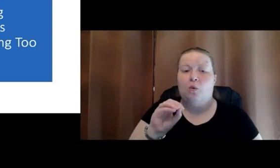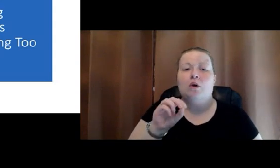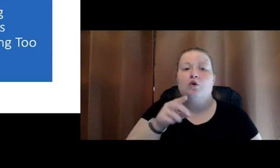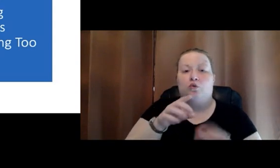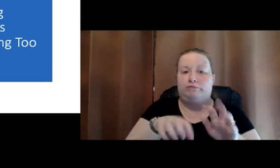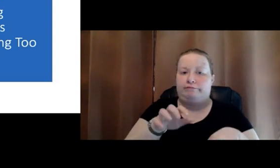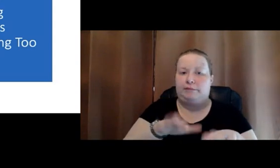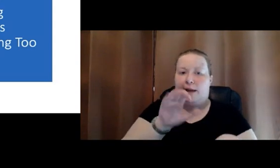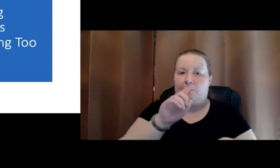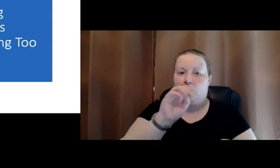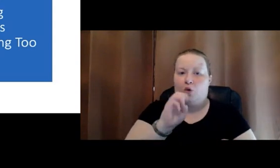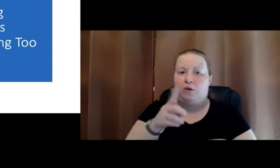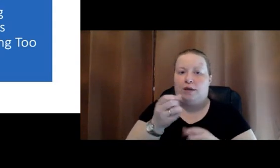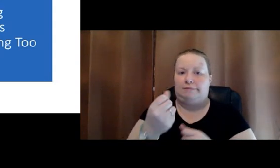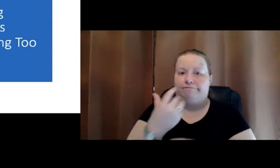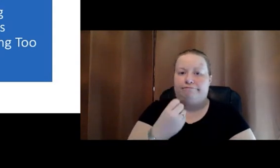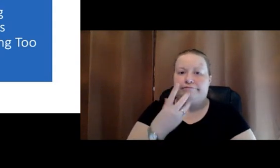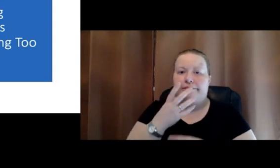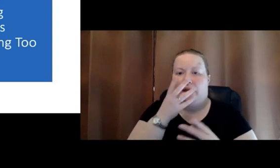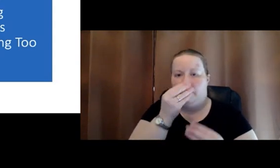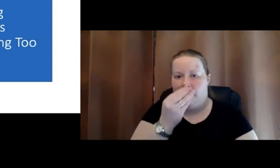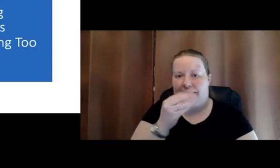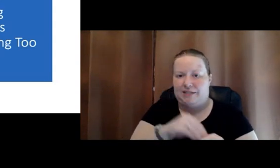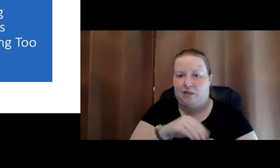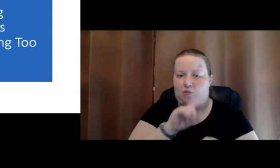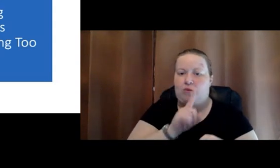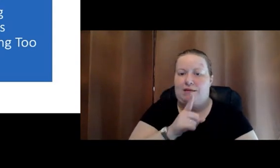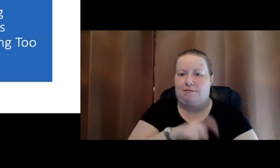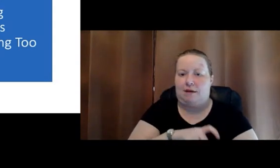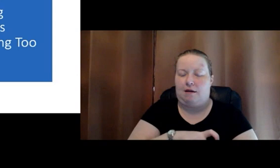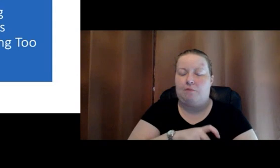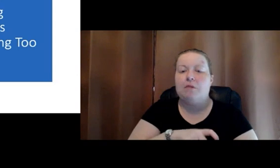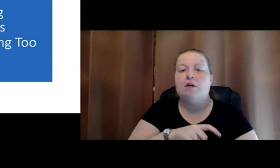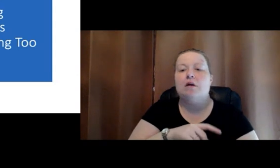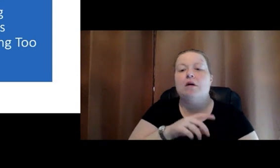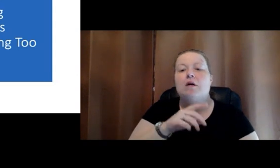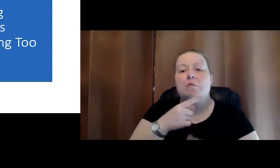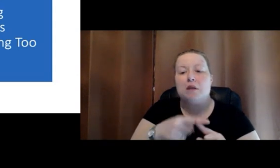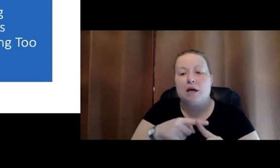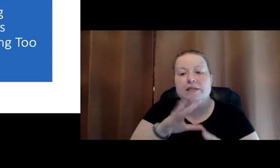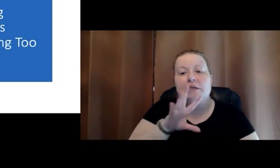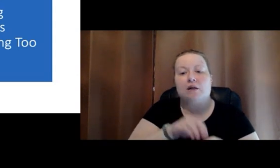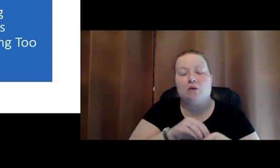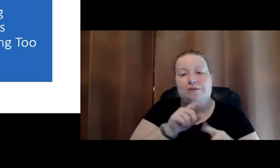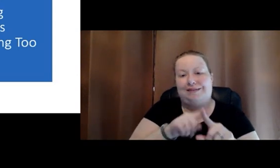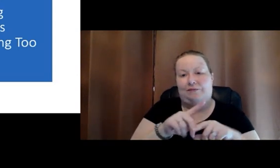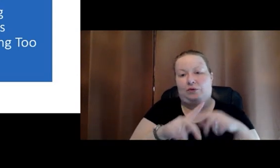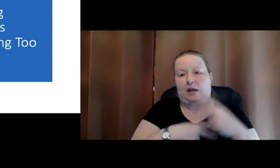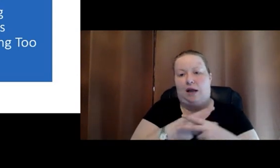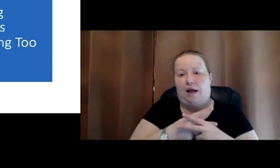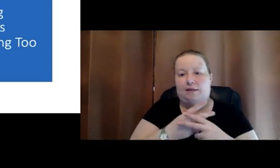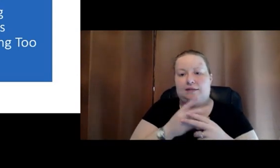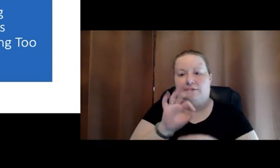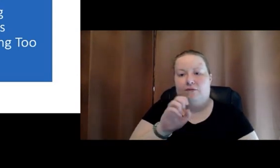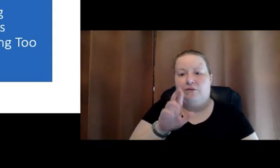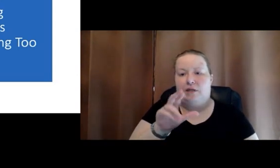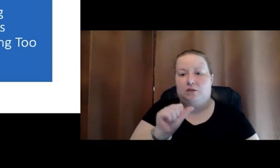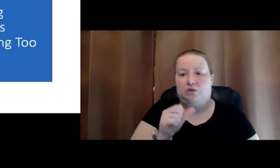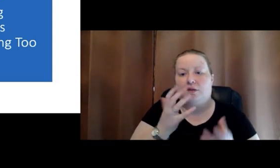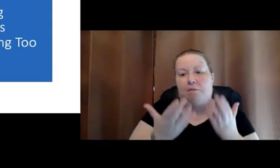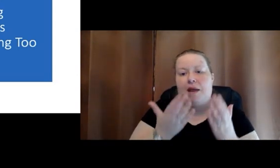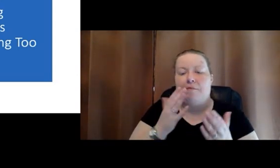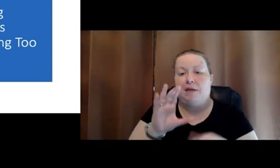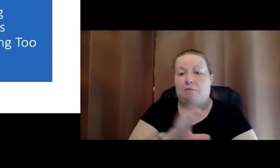console and it gives you some information in real time. But it also includes different kinds of features that maybe computer scientists